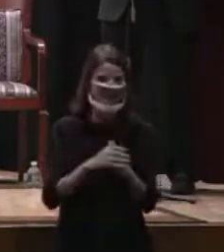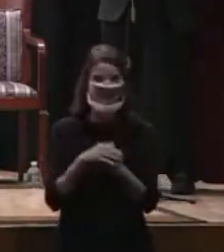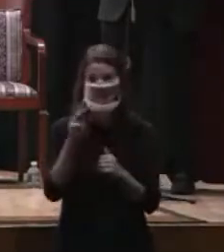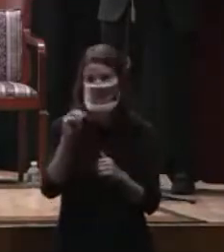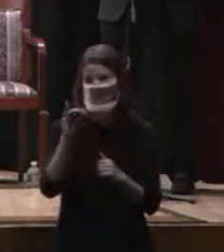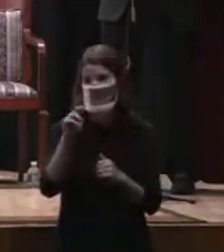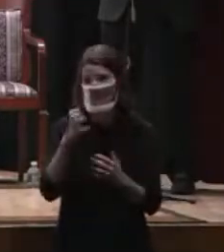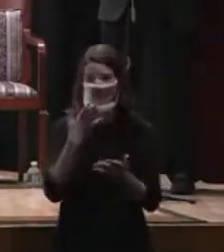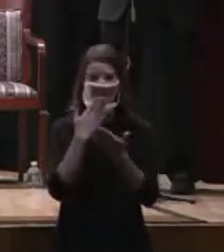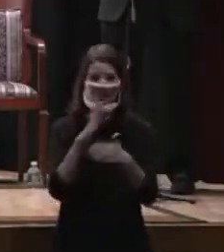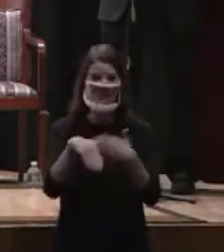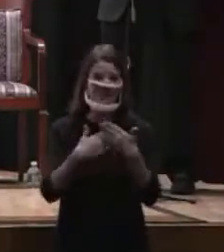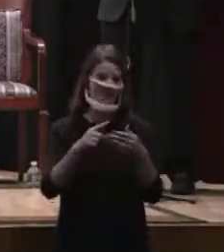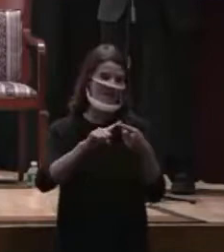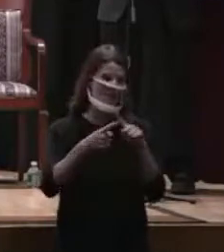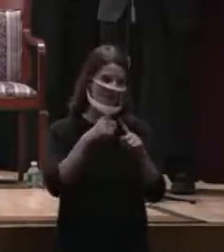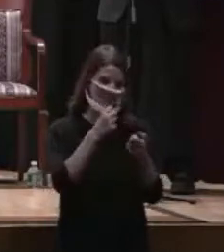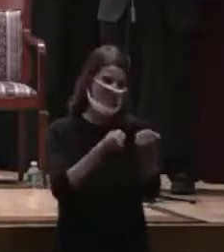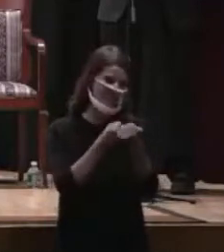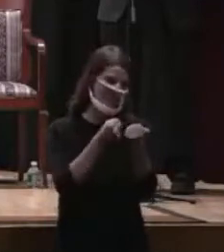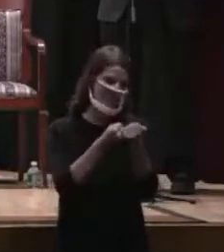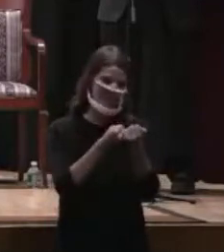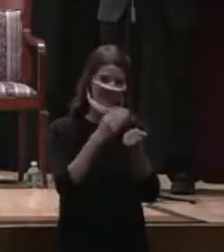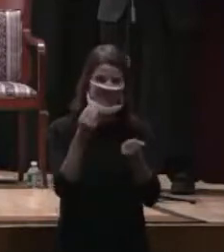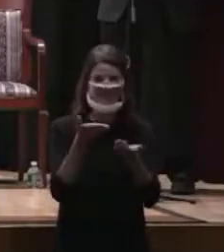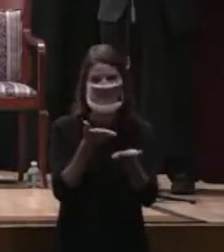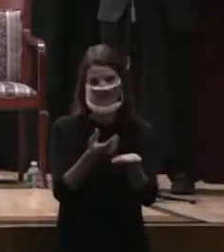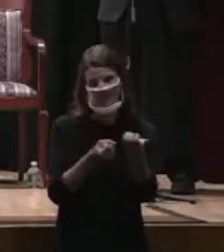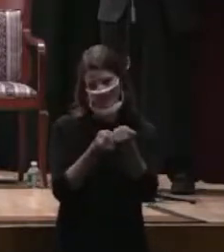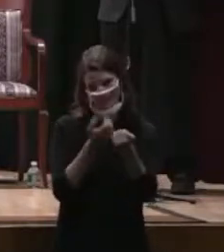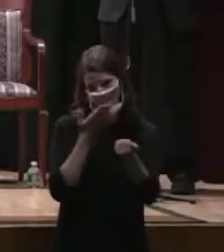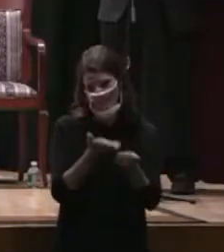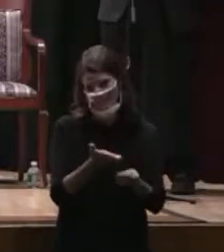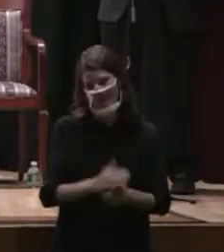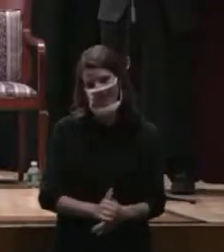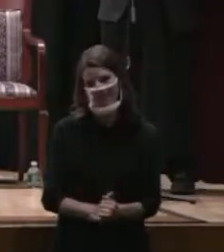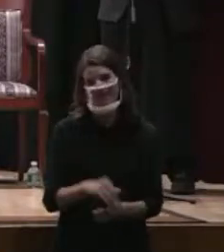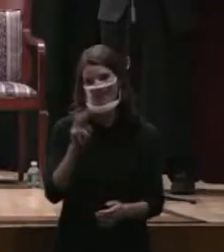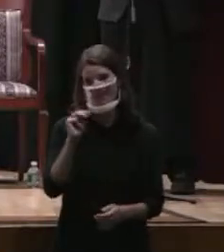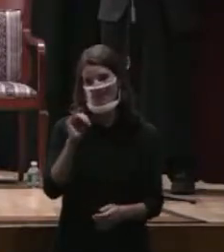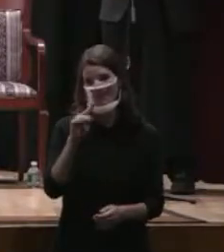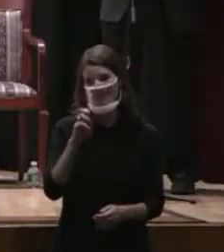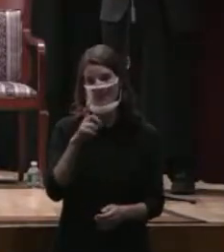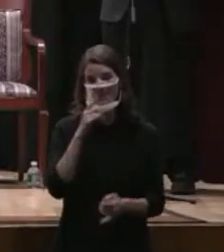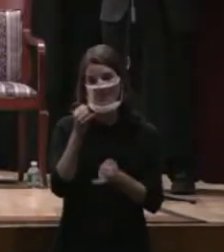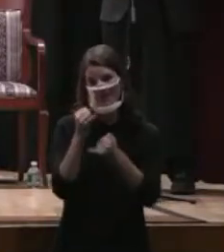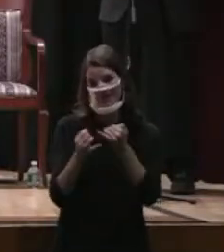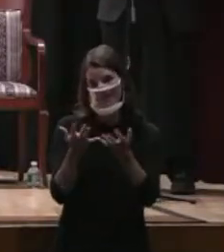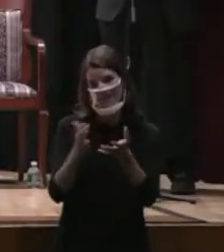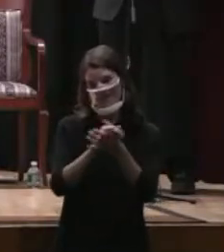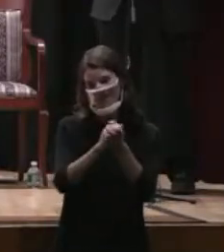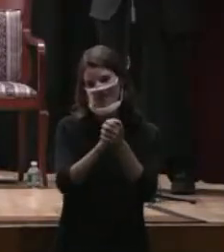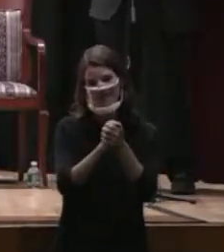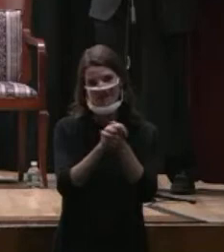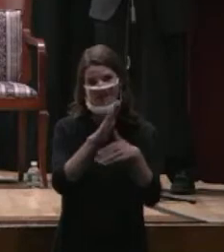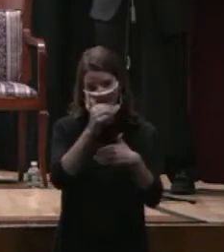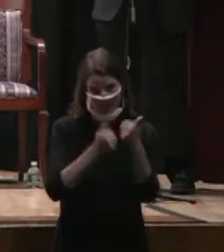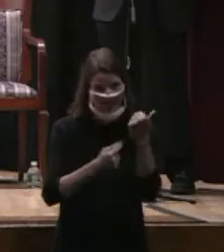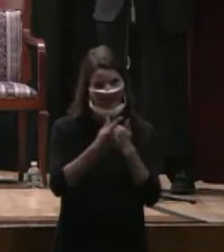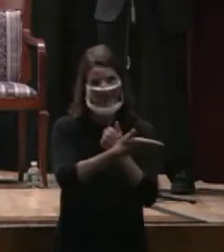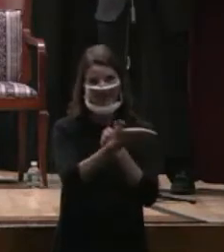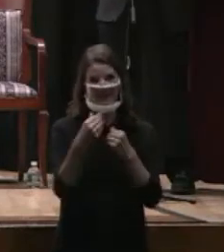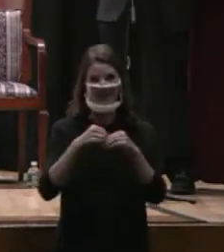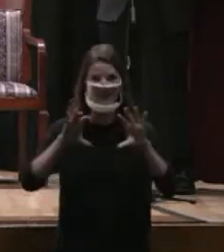also like to thank all of his friends for supporting and being there for him. Mike would lastly like to congratulate everyone